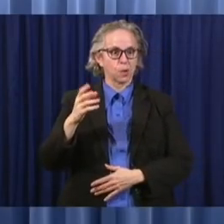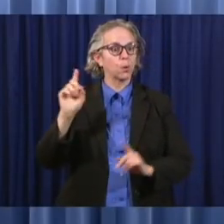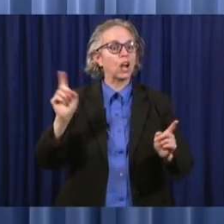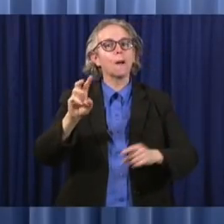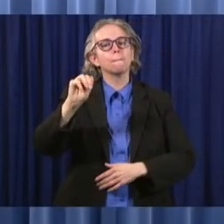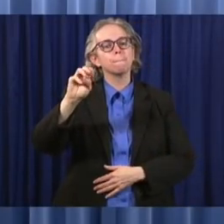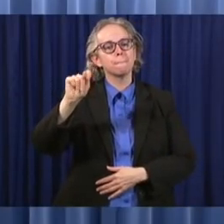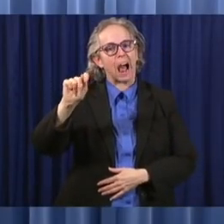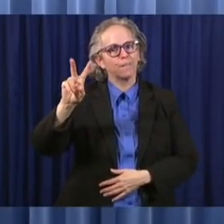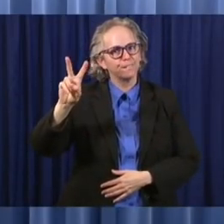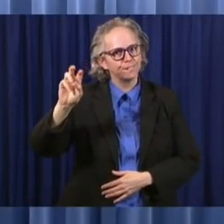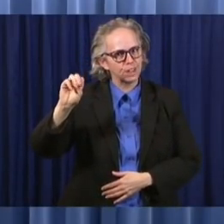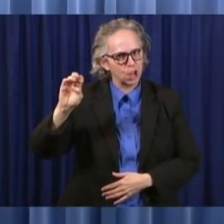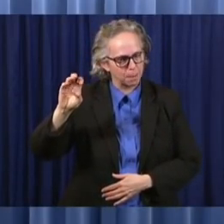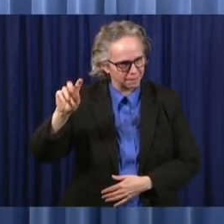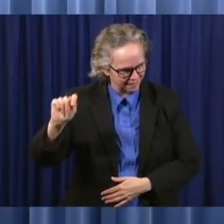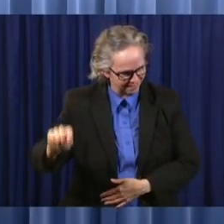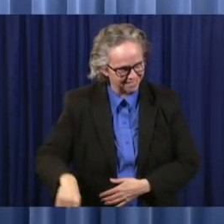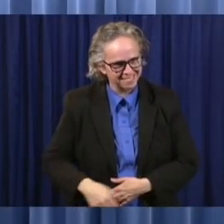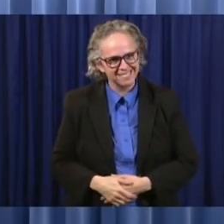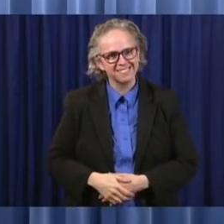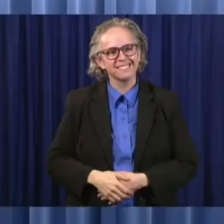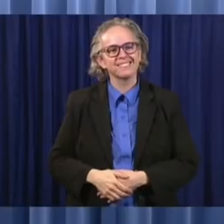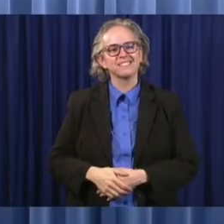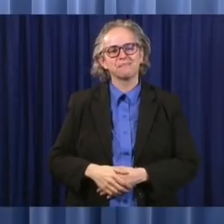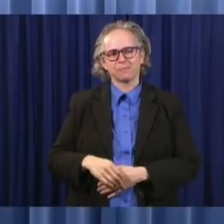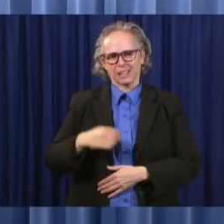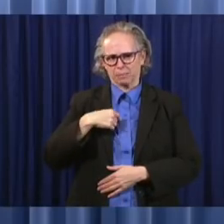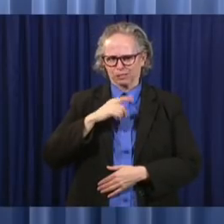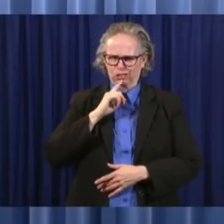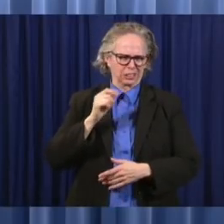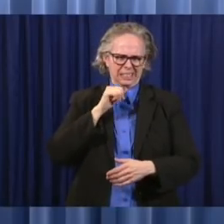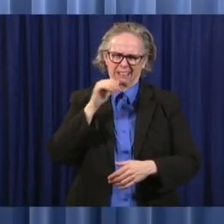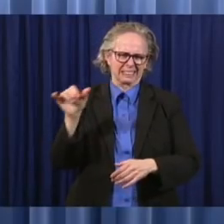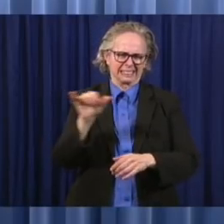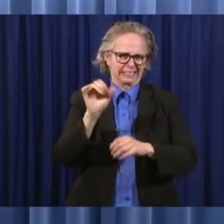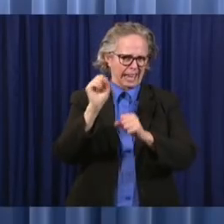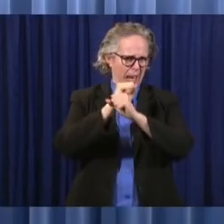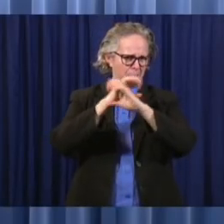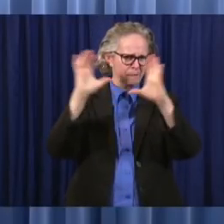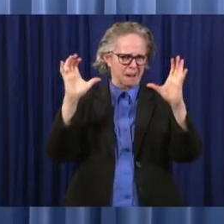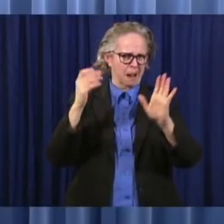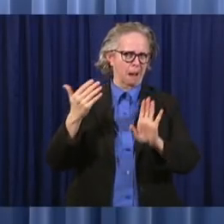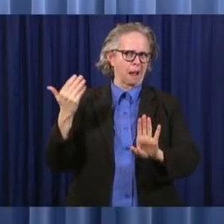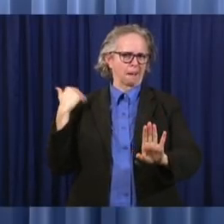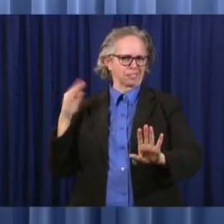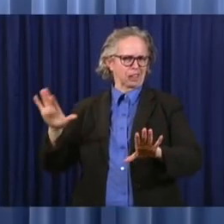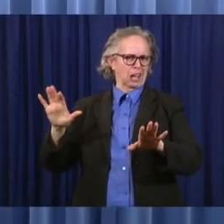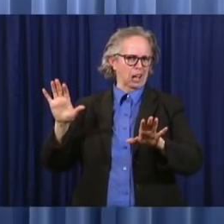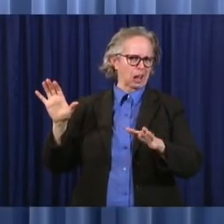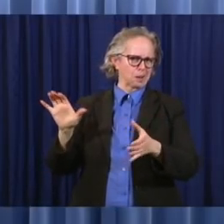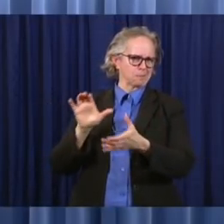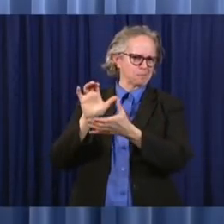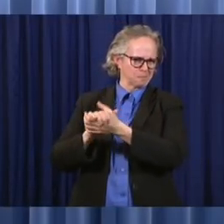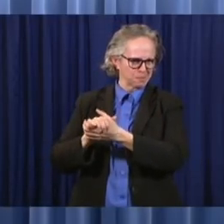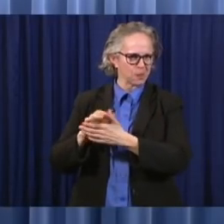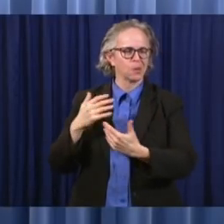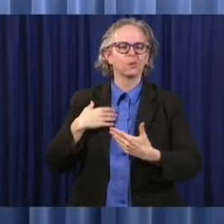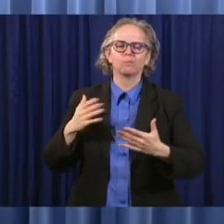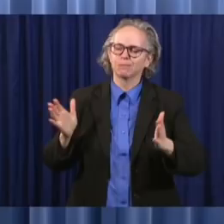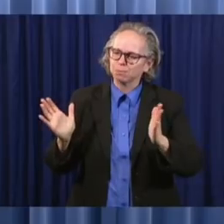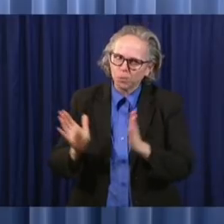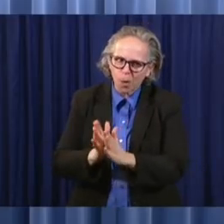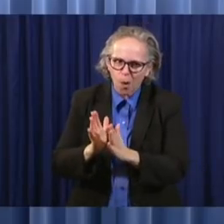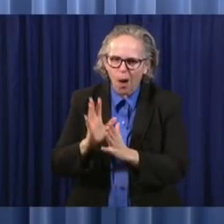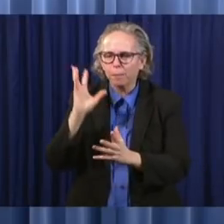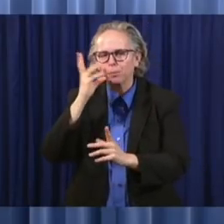sure, but they're moving forward with what promises to be a beautiful ceremony with a very small group of family, all, of